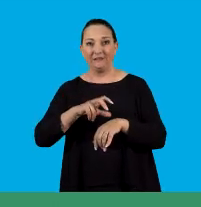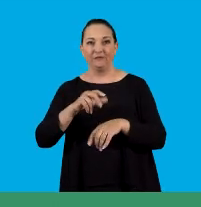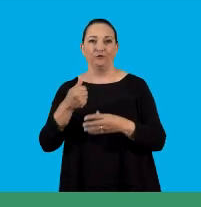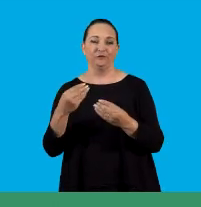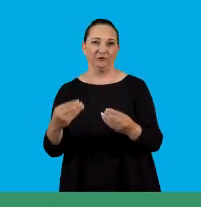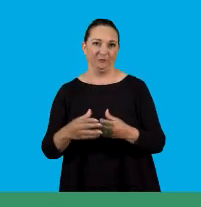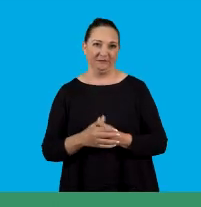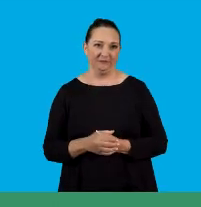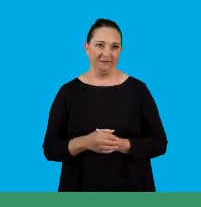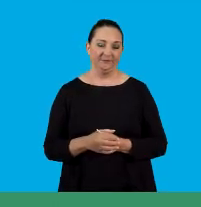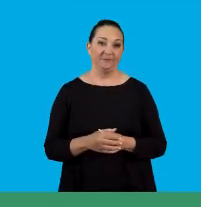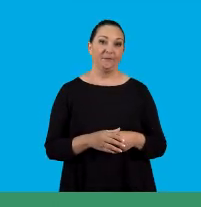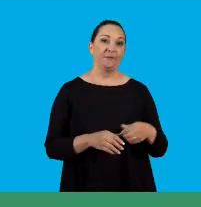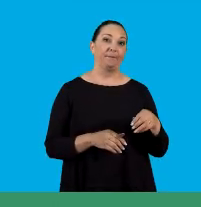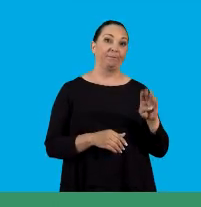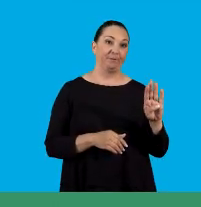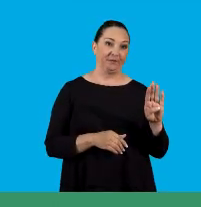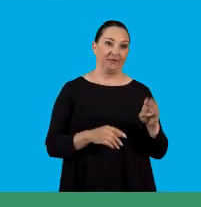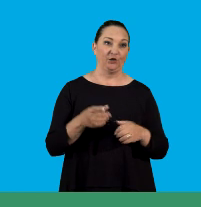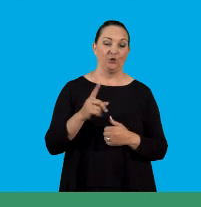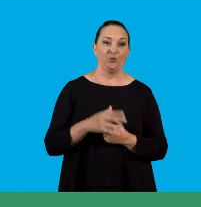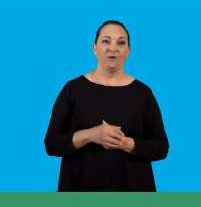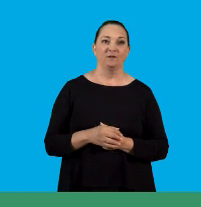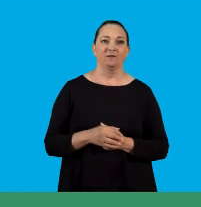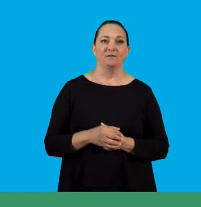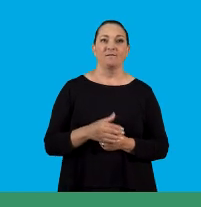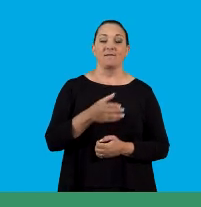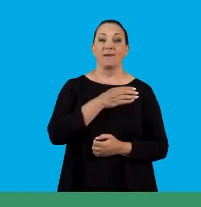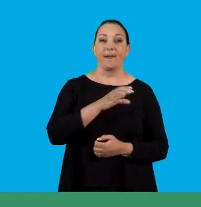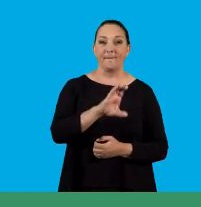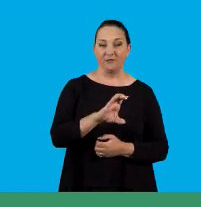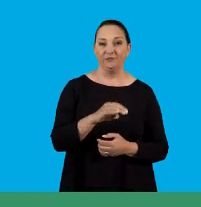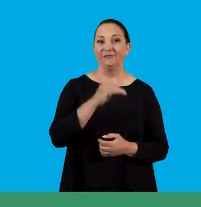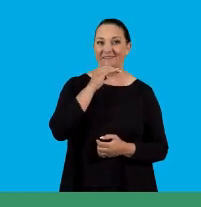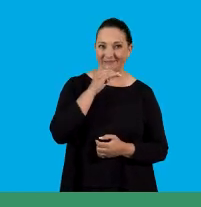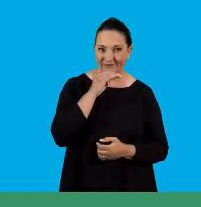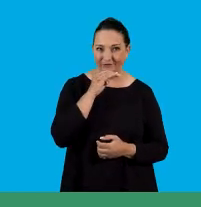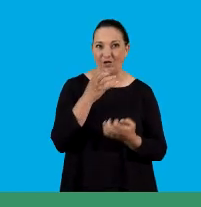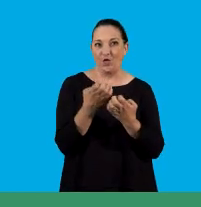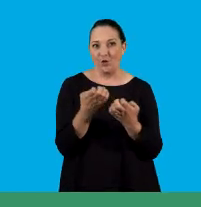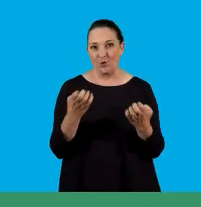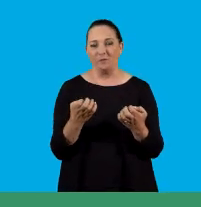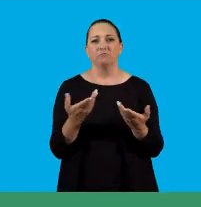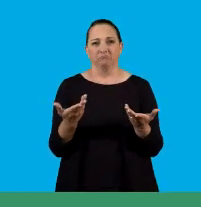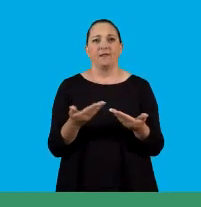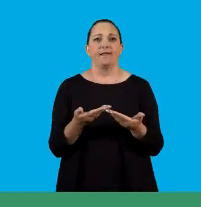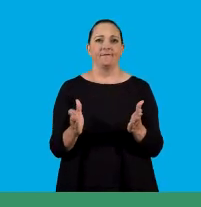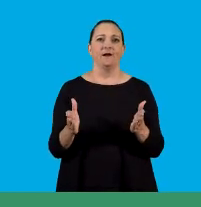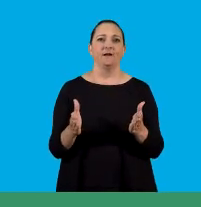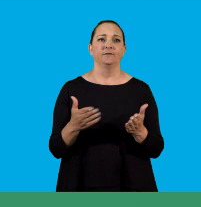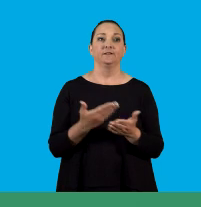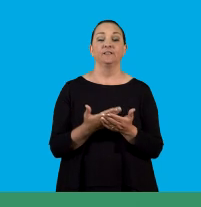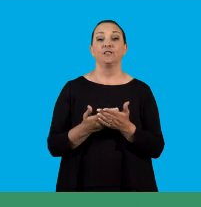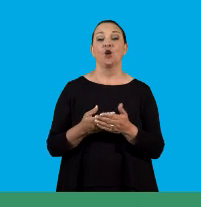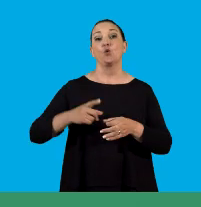part. Then, option B, sufficient capital and equipment are available to